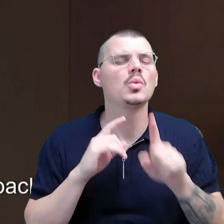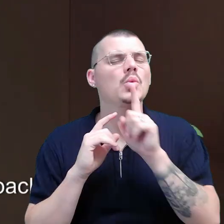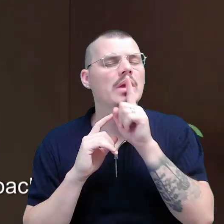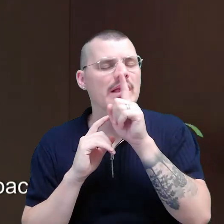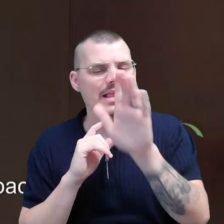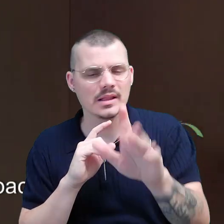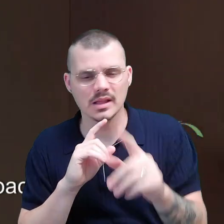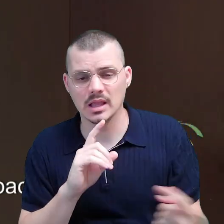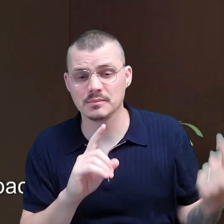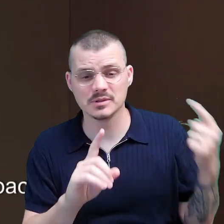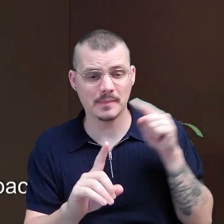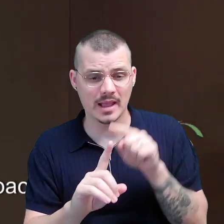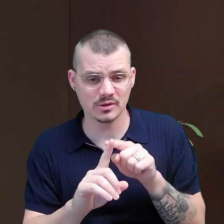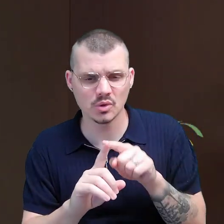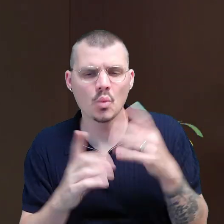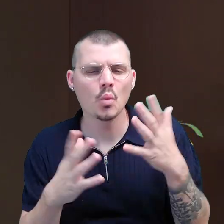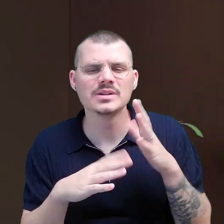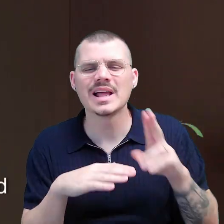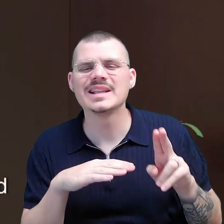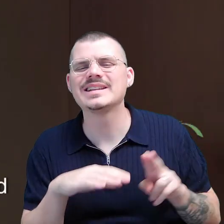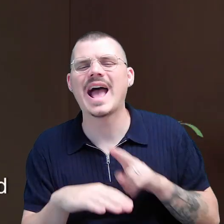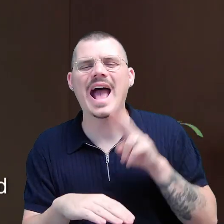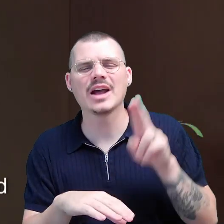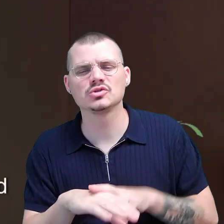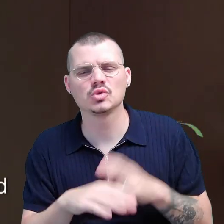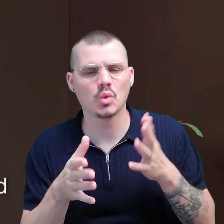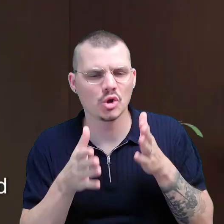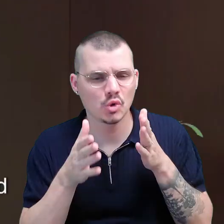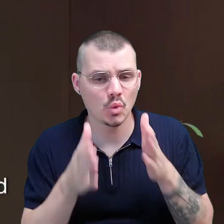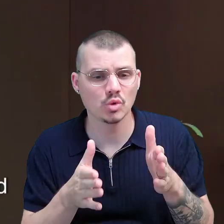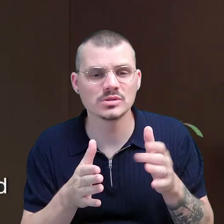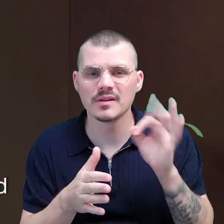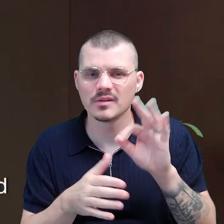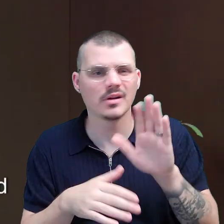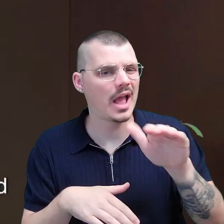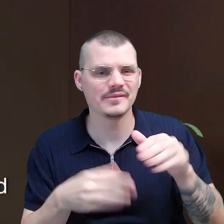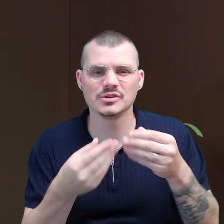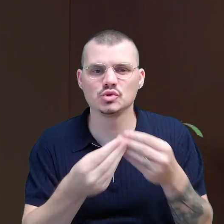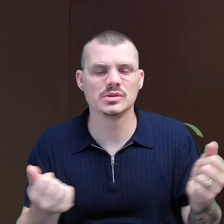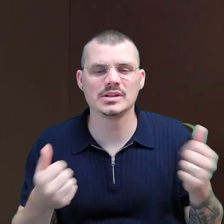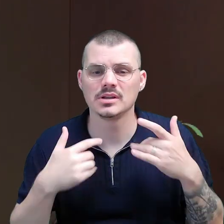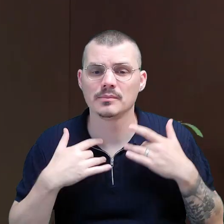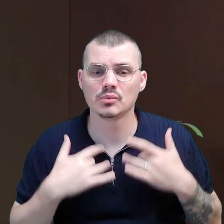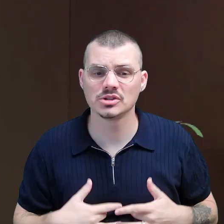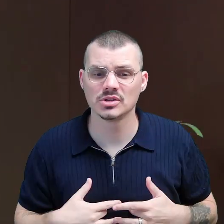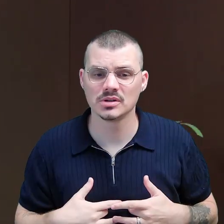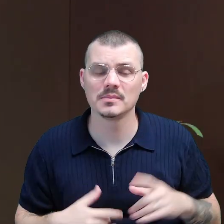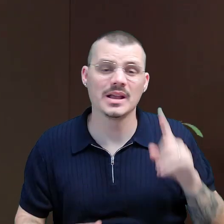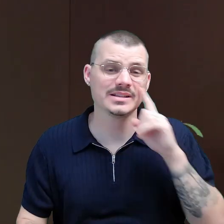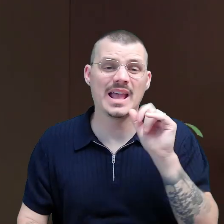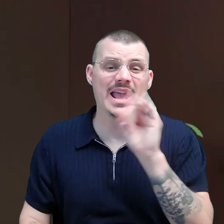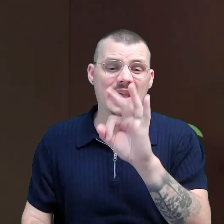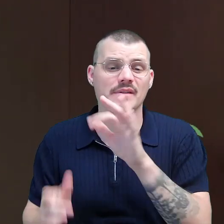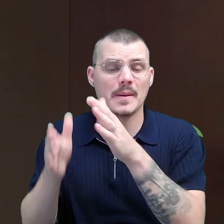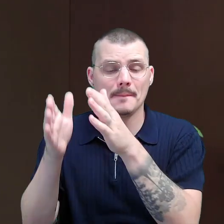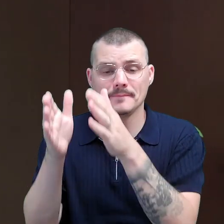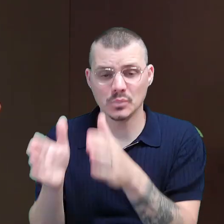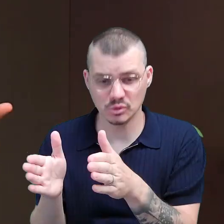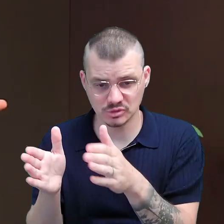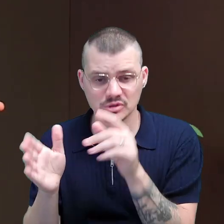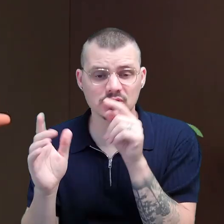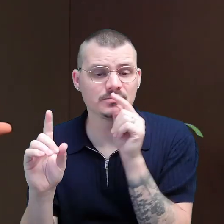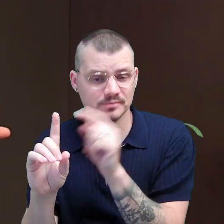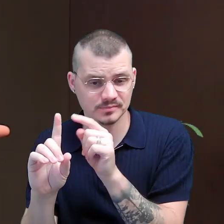And it all comes back to, what is the natural course of untreated depression? Because if